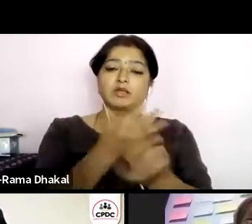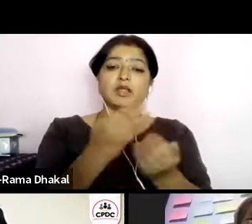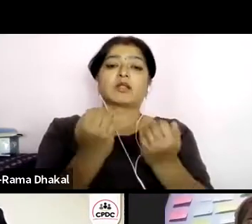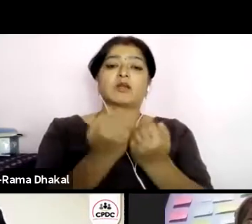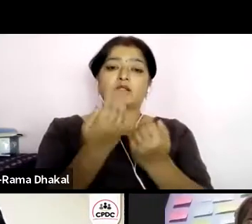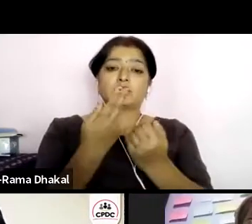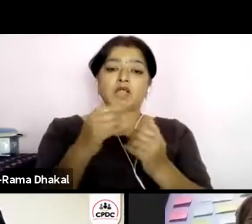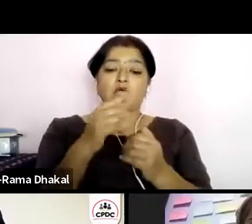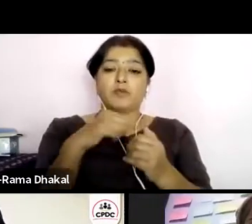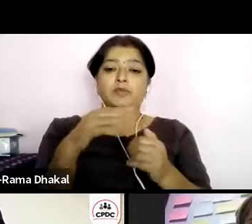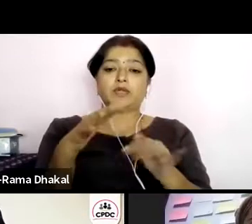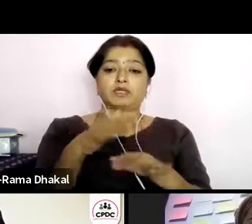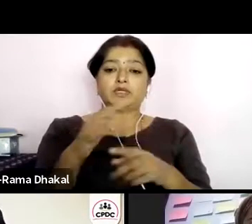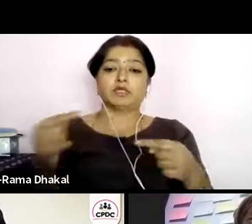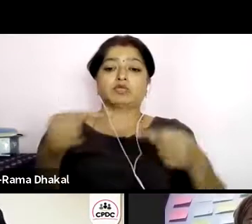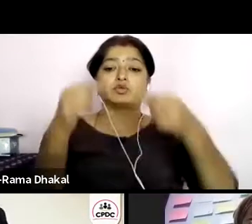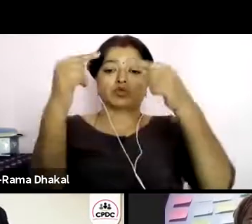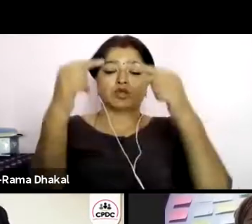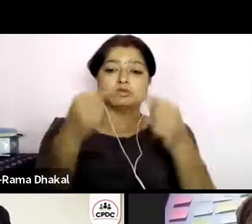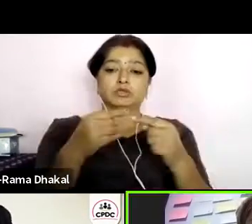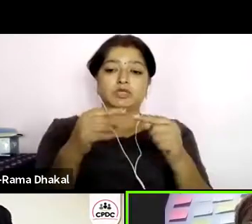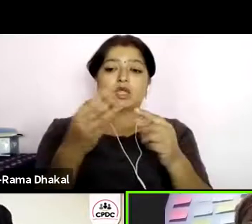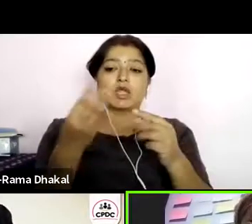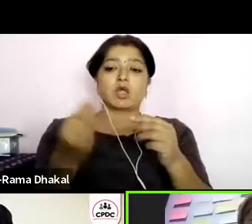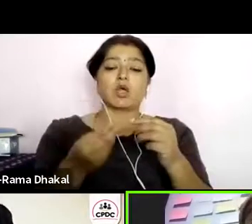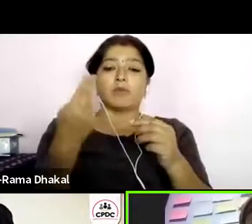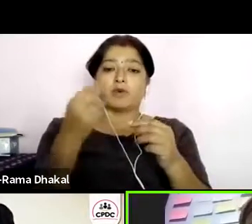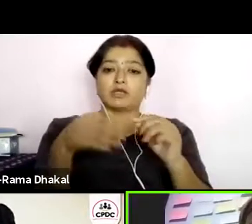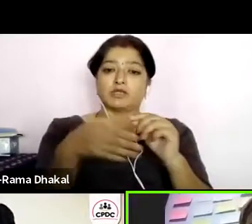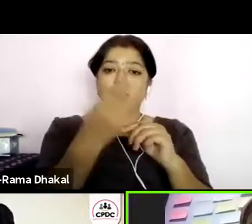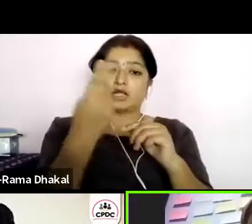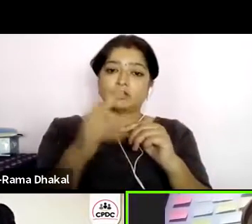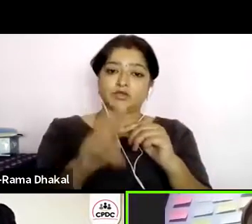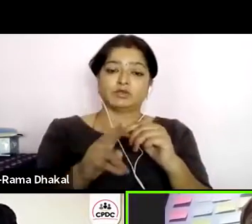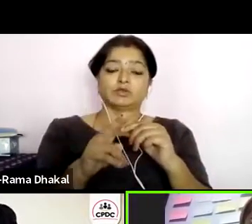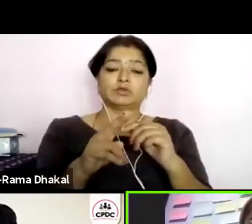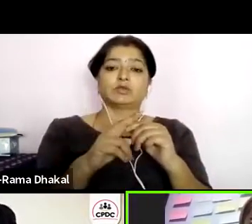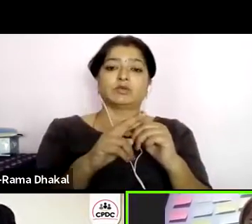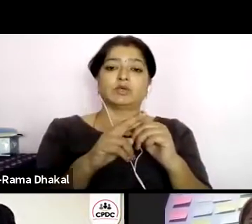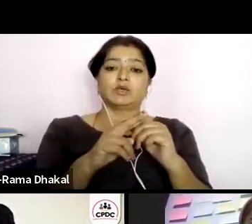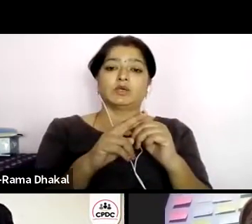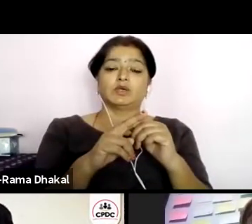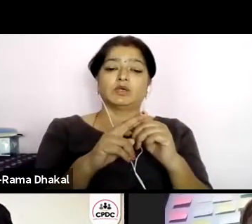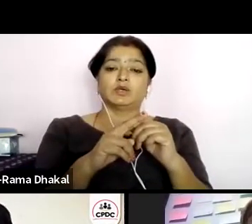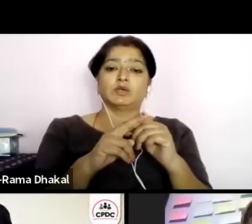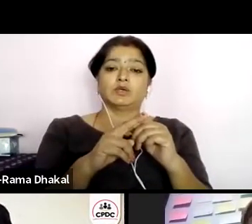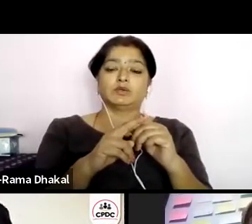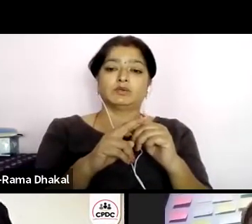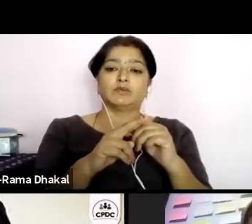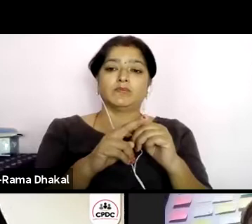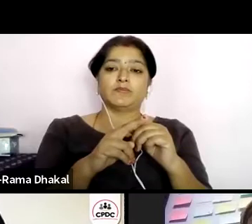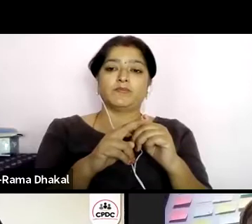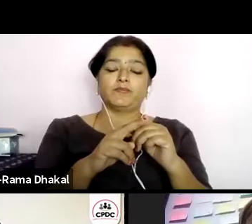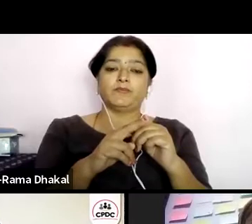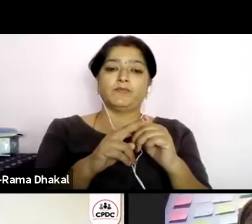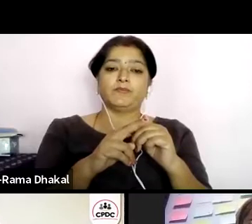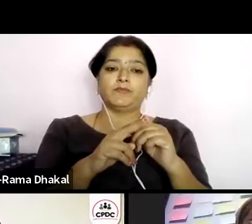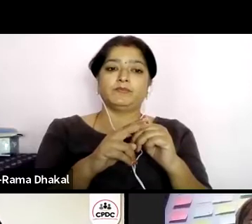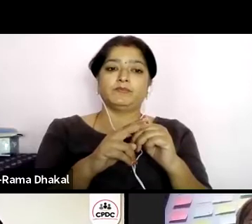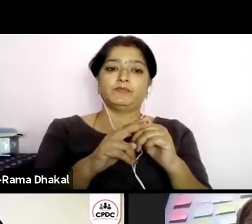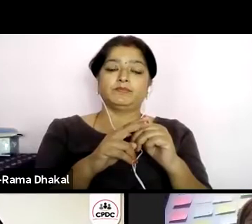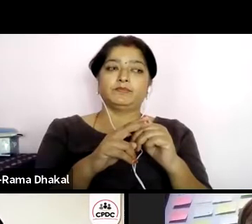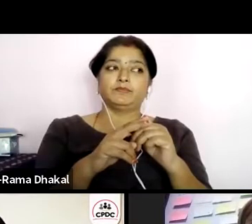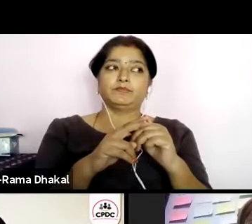Felicia, the question, I'm posing the same question to you. Just what are your perspectives on how cross-regional partnerships